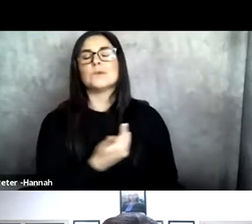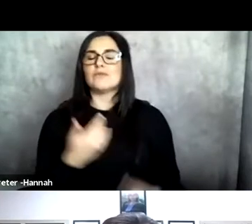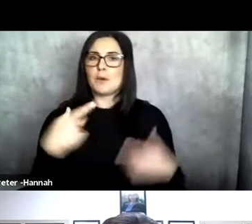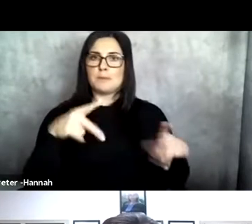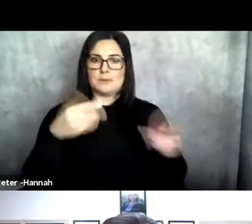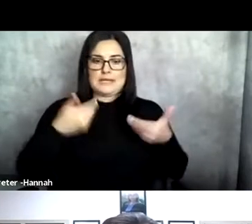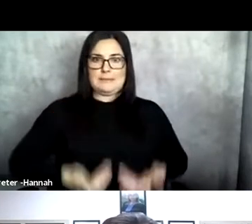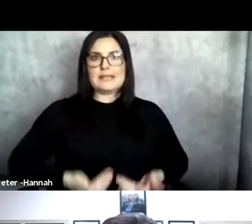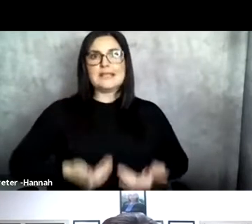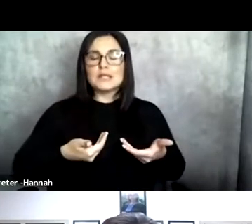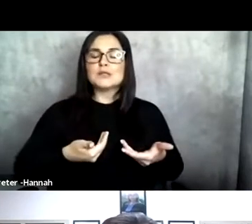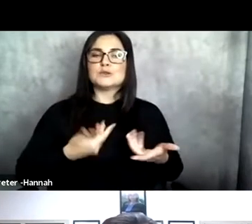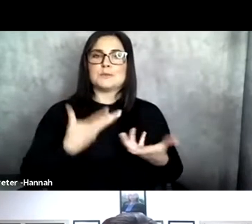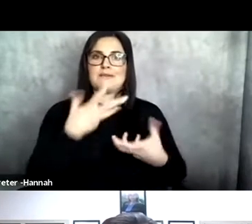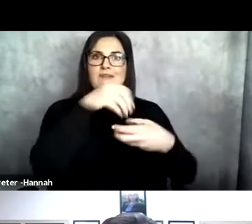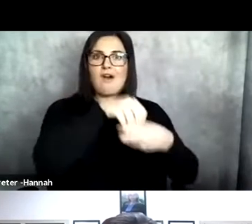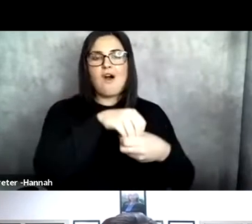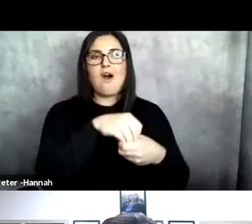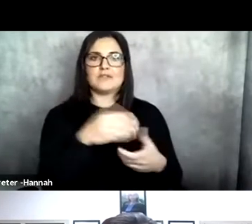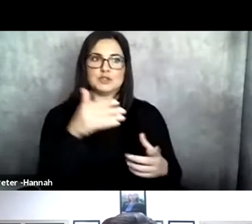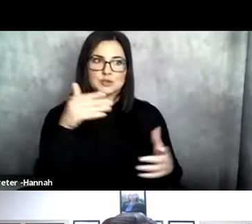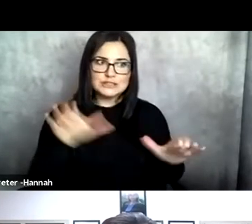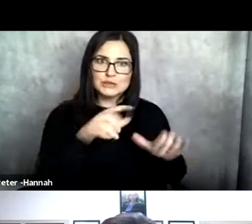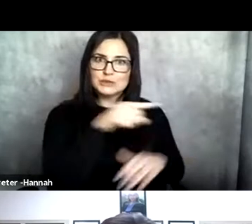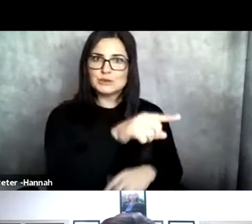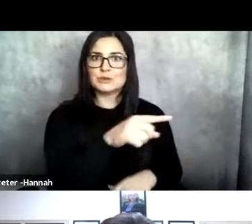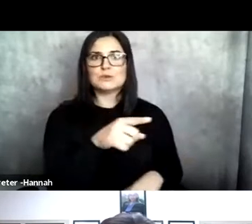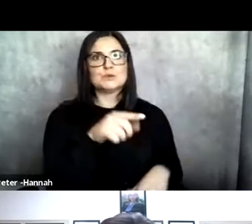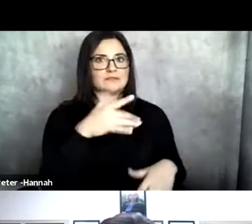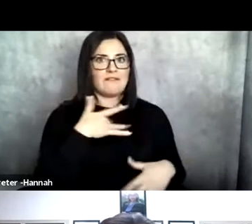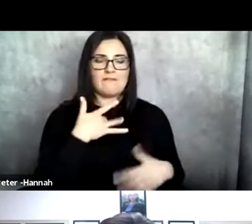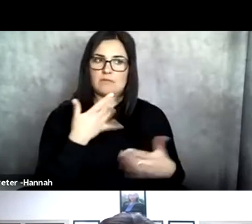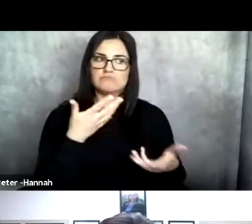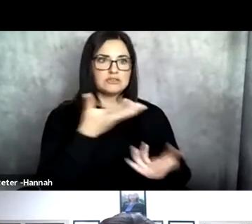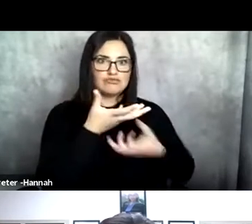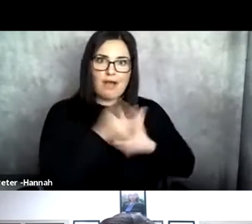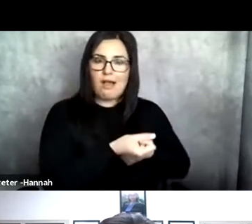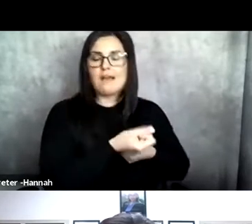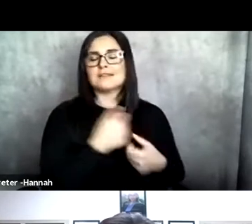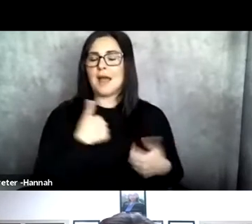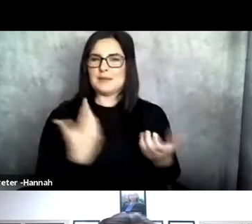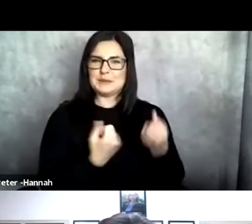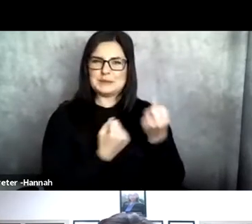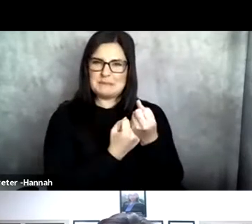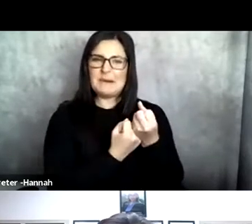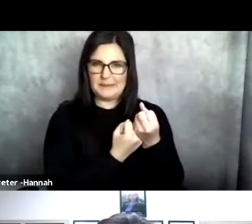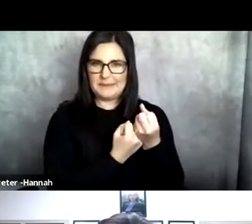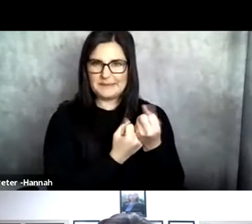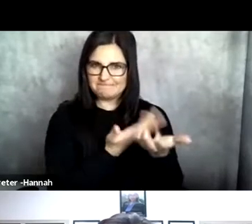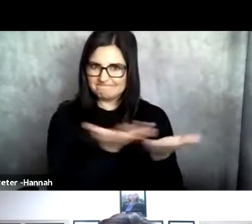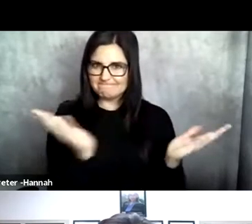someone that you can come to, right, for advice. I'm always here to support people, right?